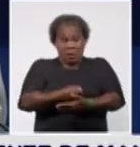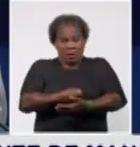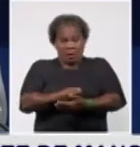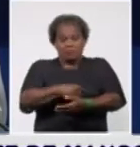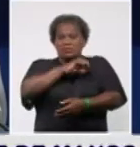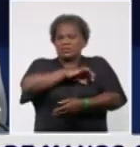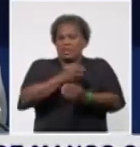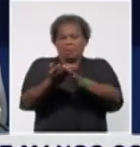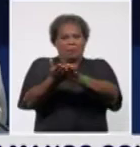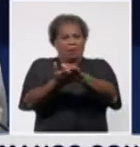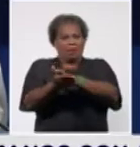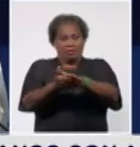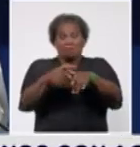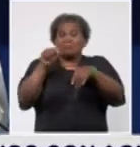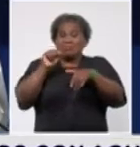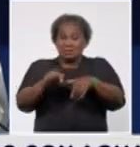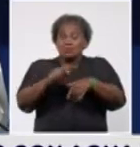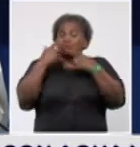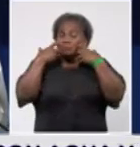very difficult to control.